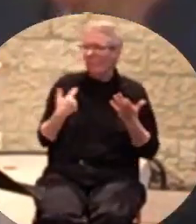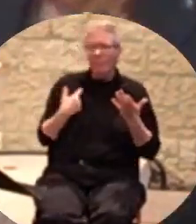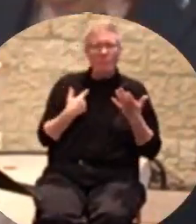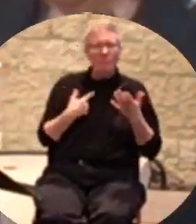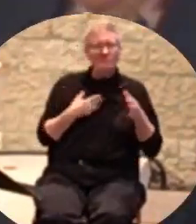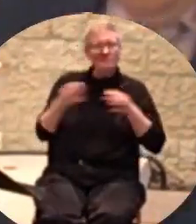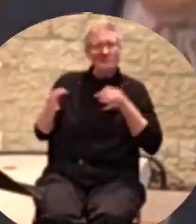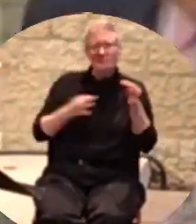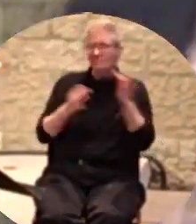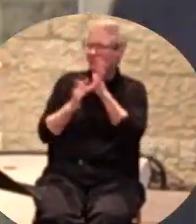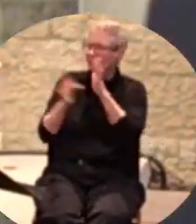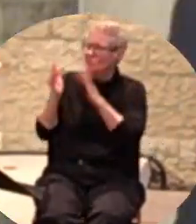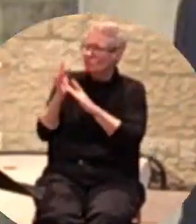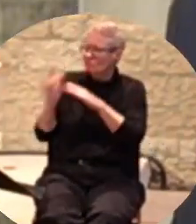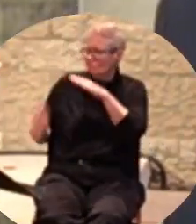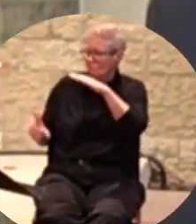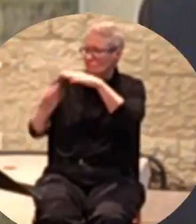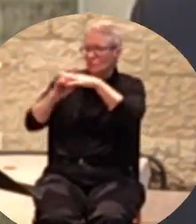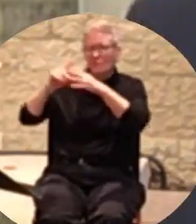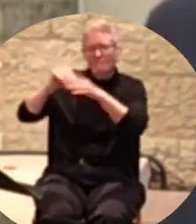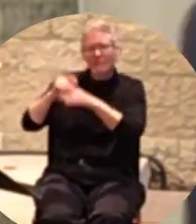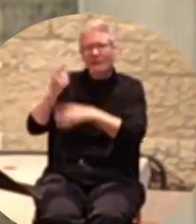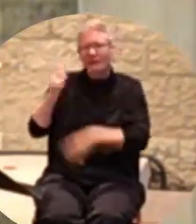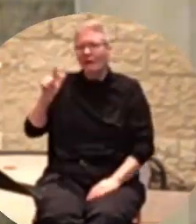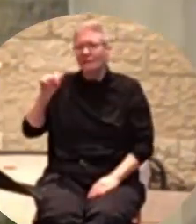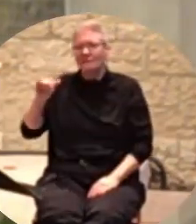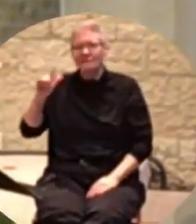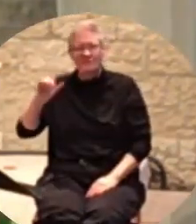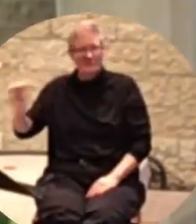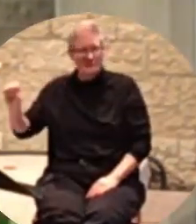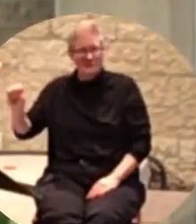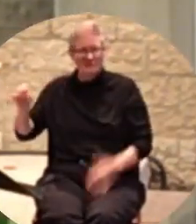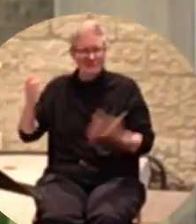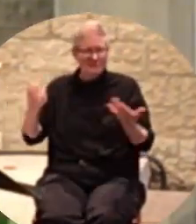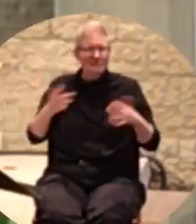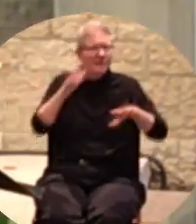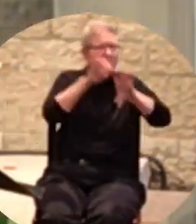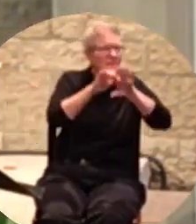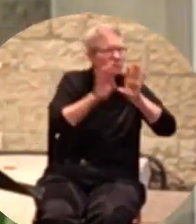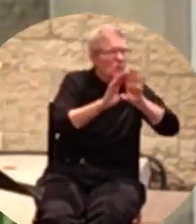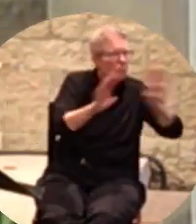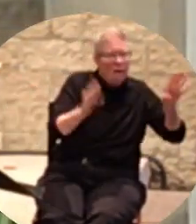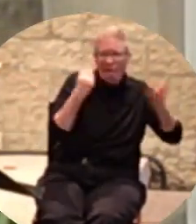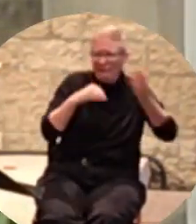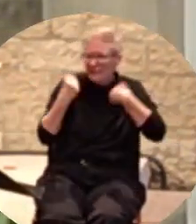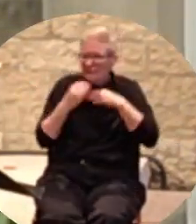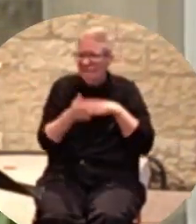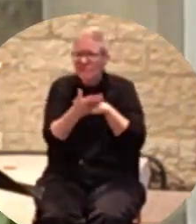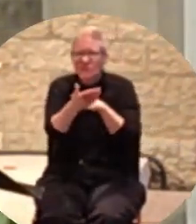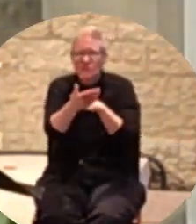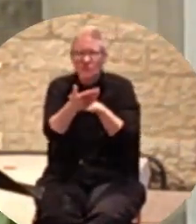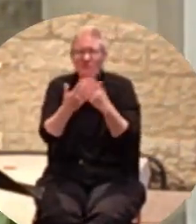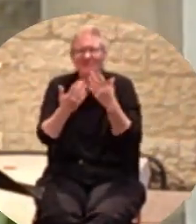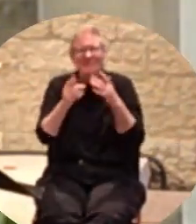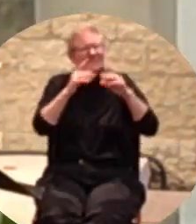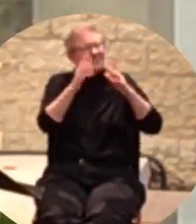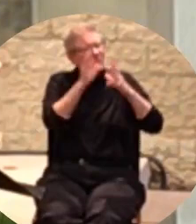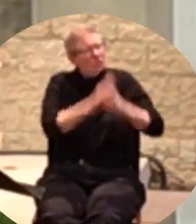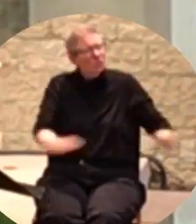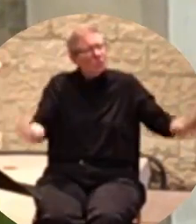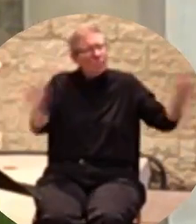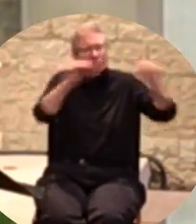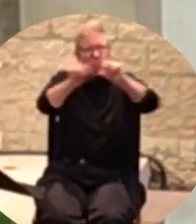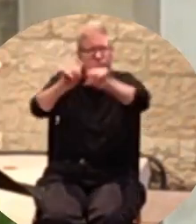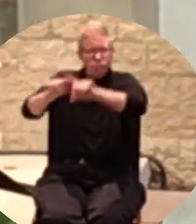through walls and touching the body and eating fish. All of these things appear differently in each of the